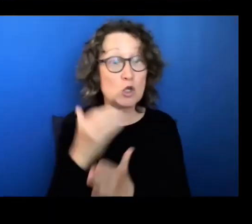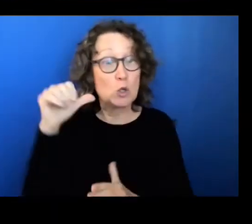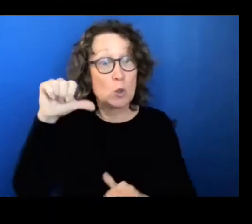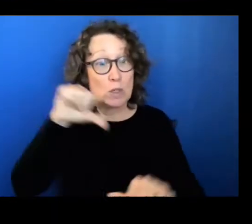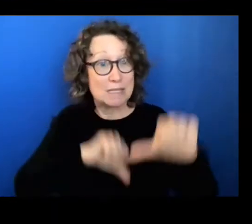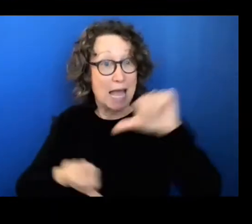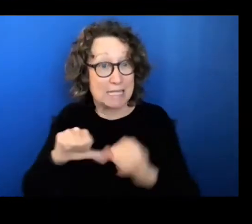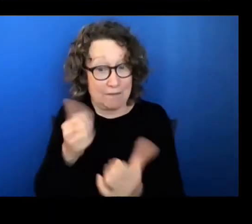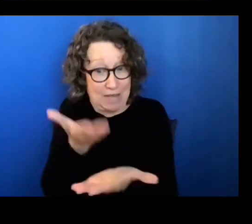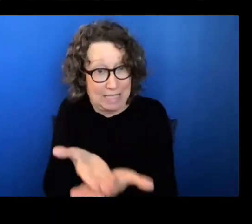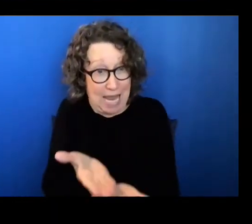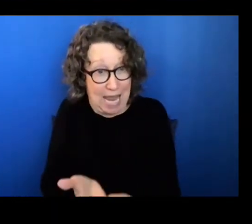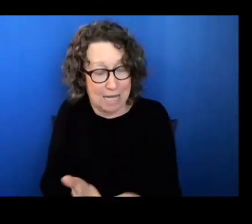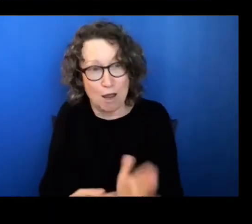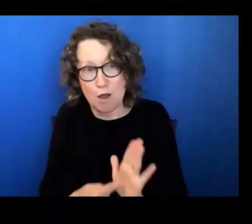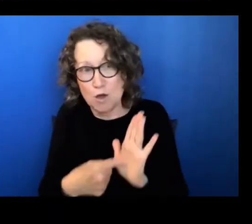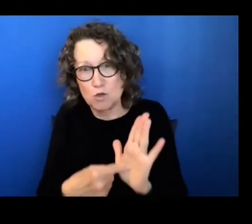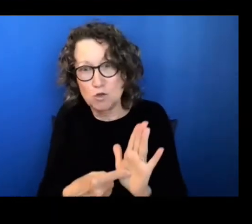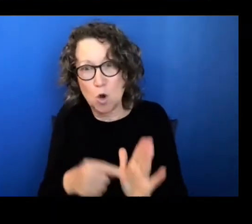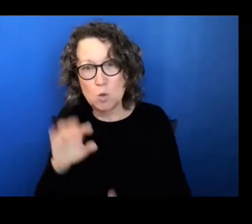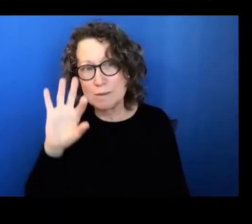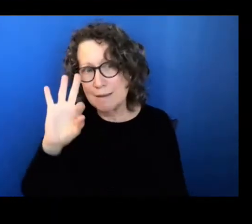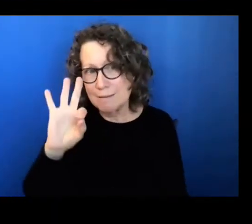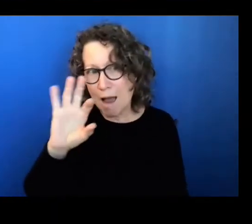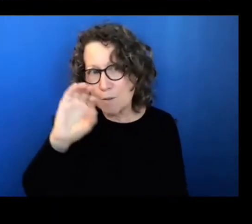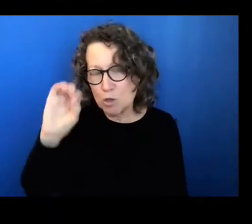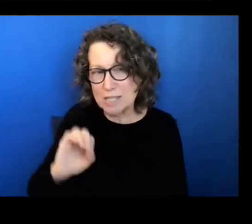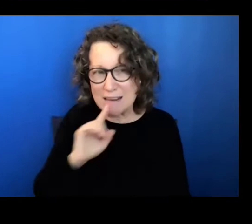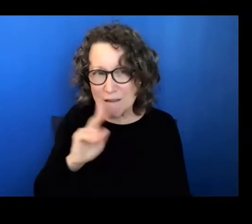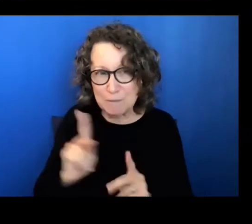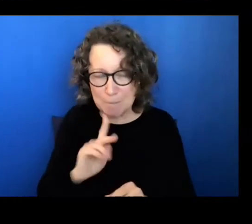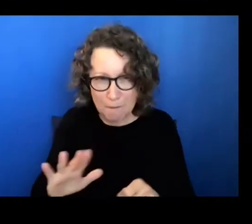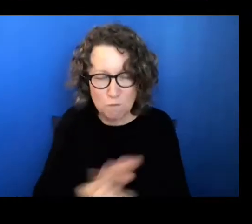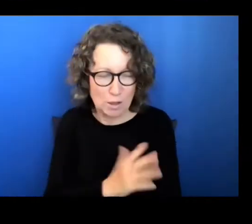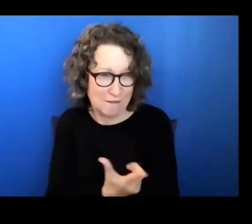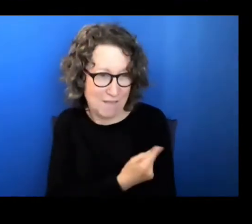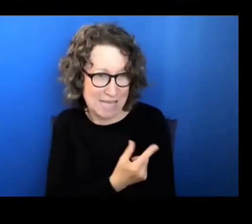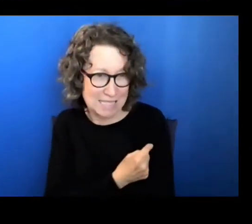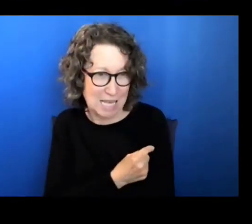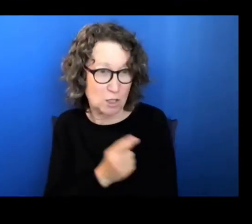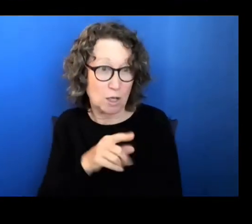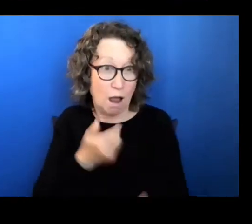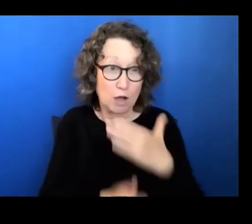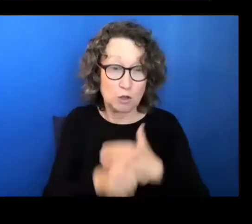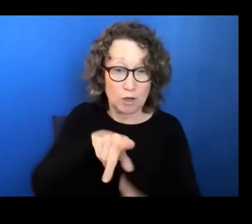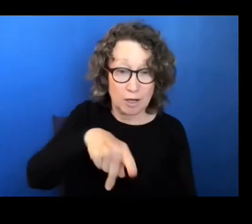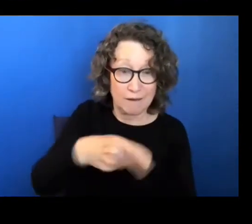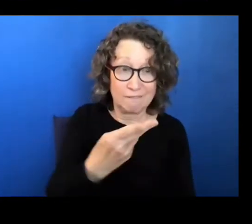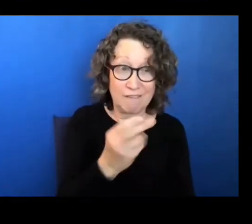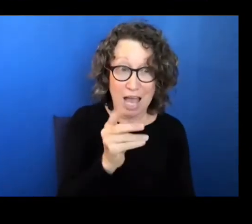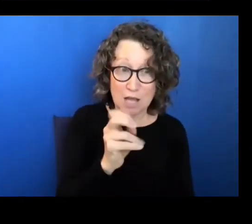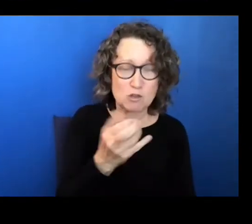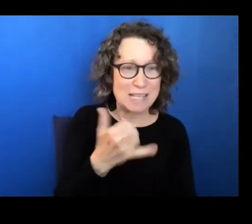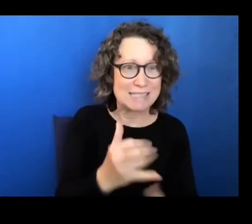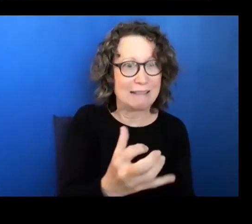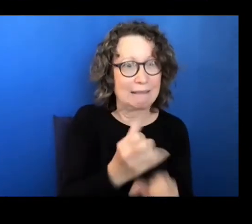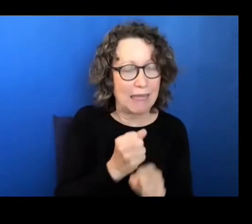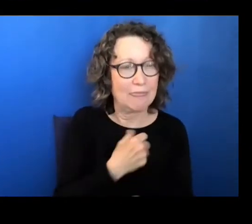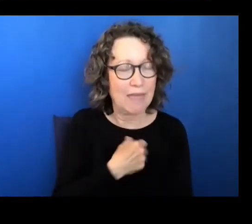this week, and it shows that only 9% of fully vaccinated people with the Pfizer can still catch the